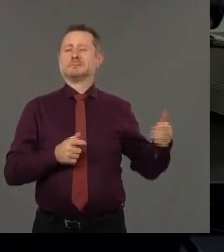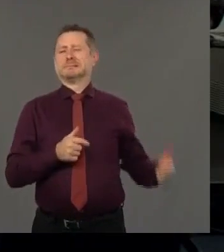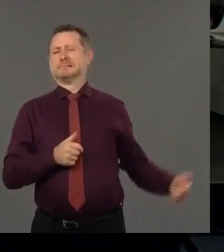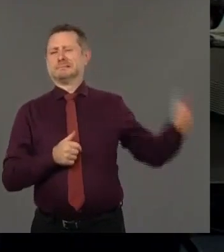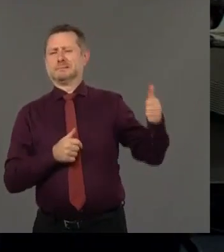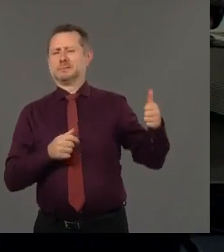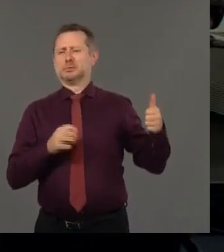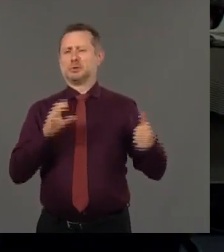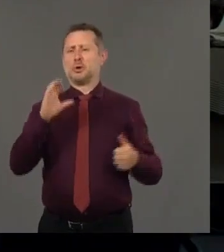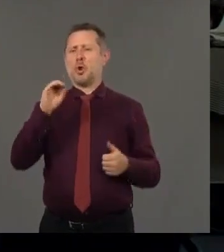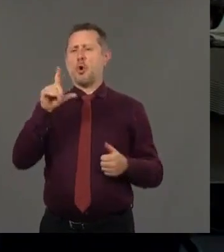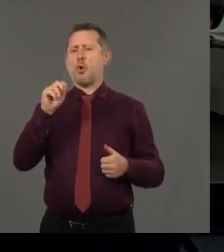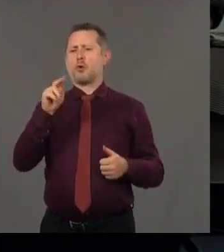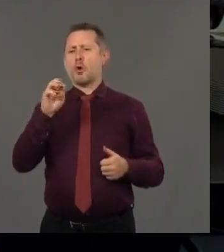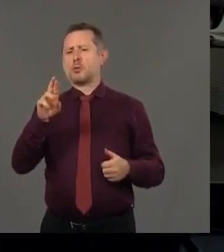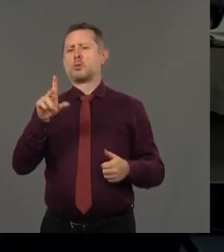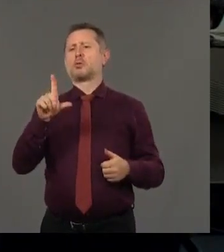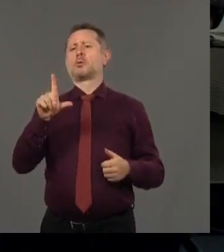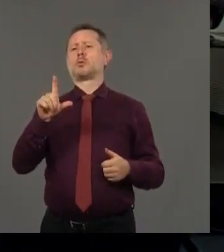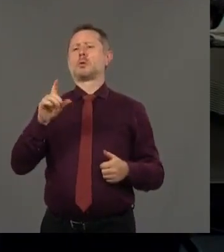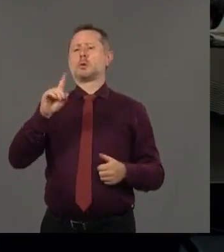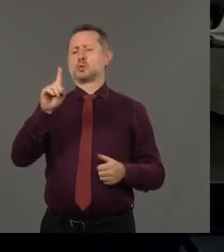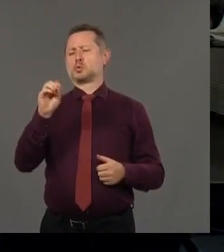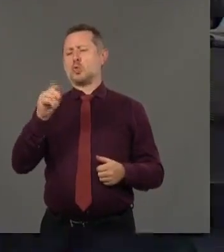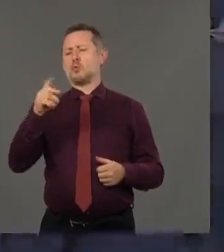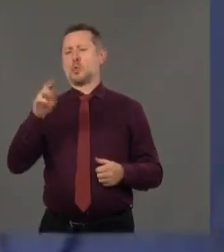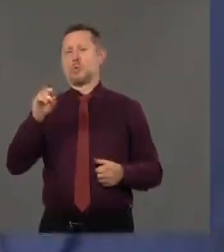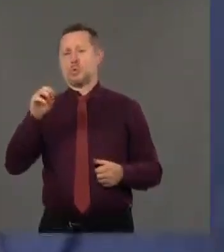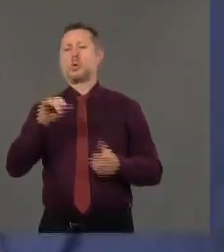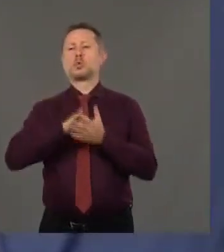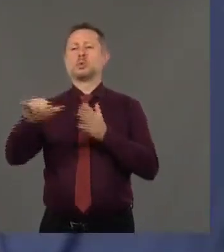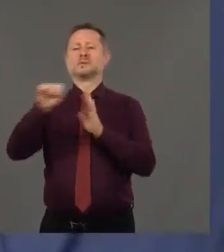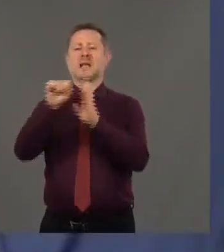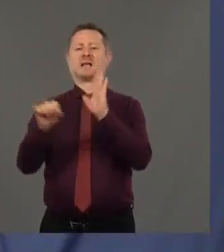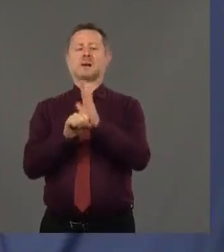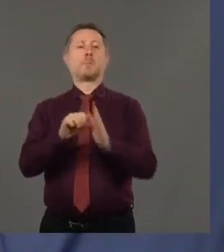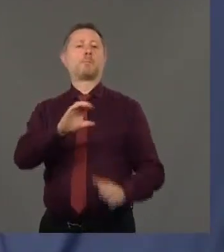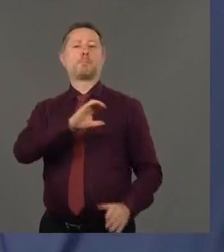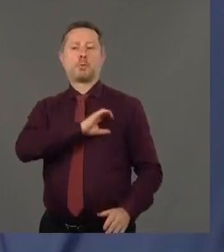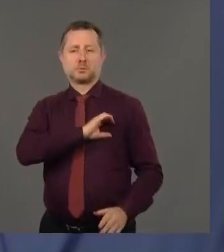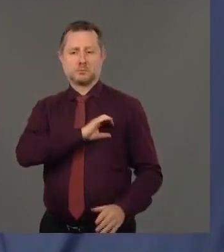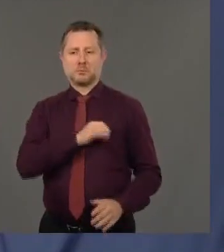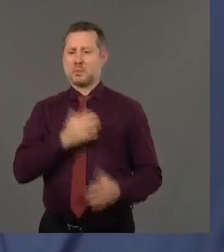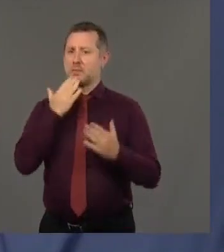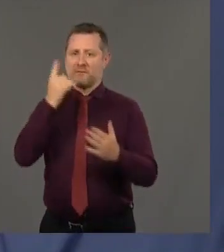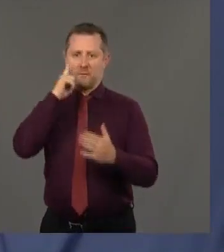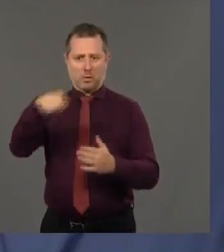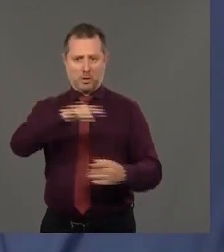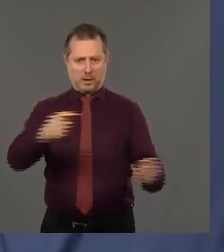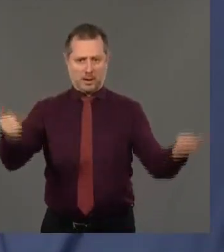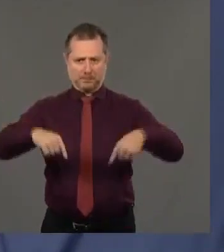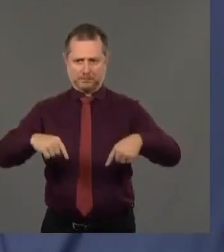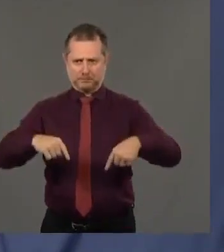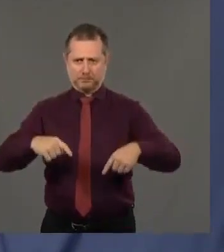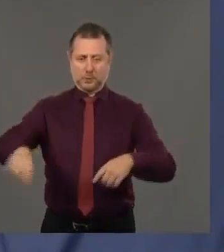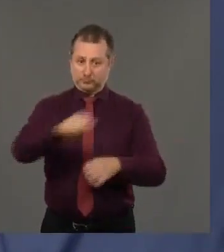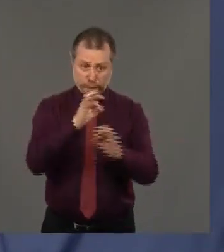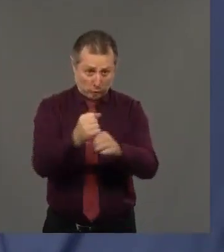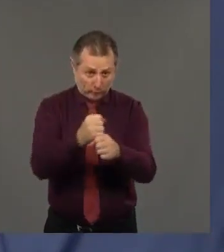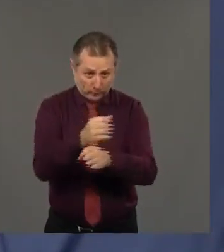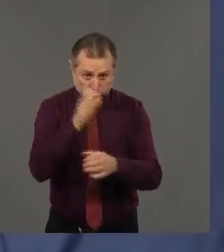New York State Police. Thank you for being here. I hope everybody had their coffee this morning, because it is